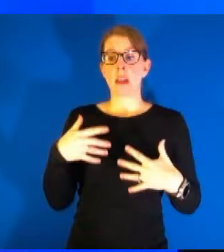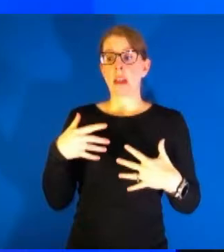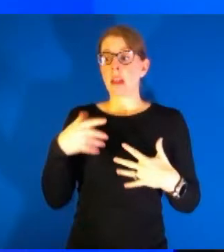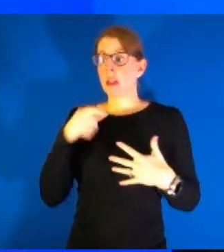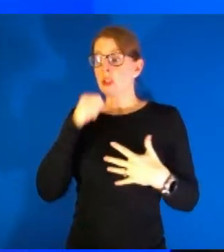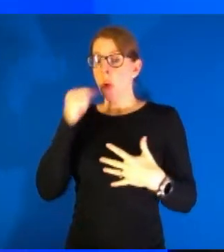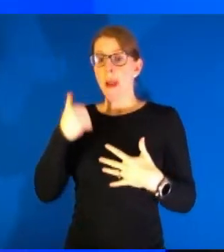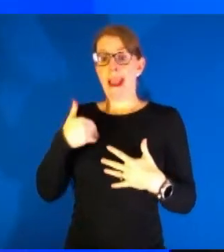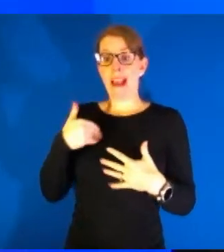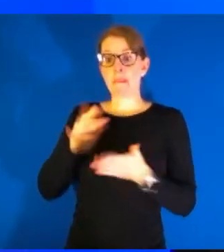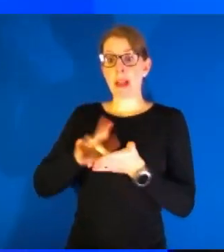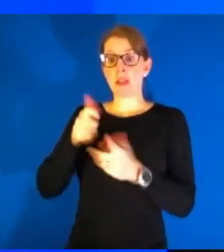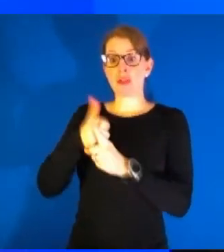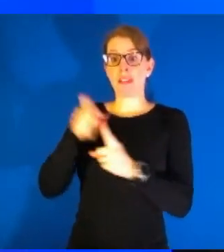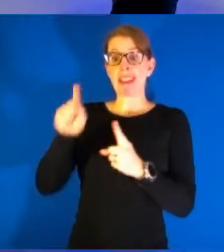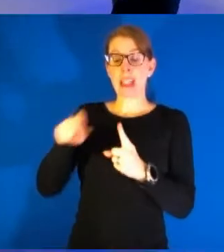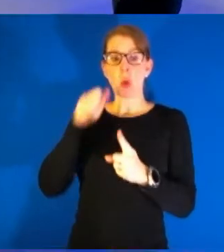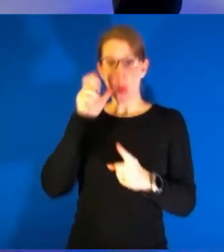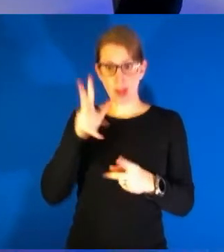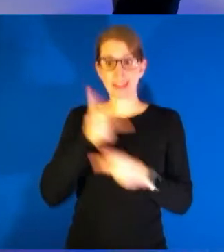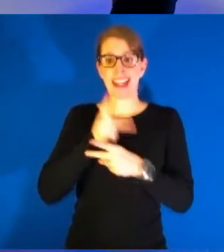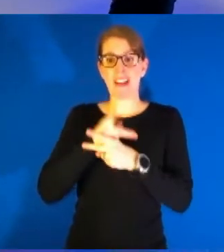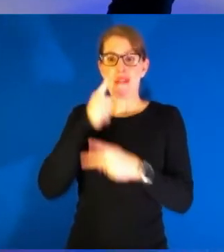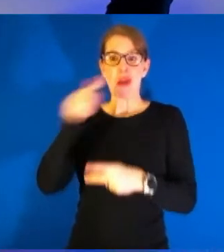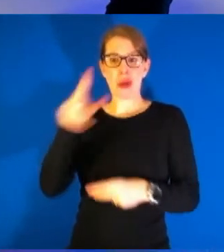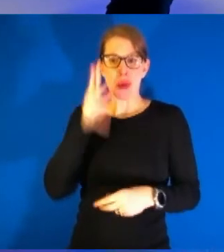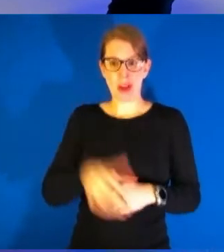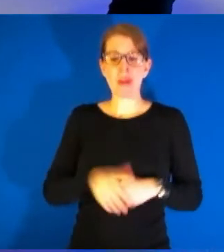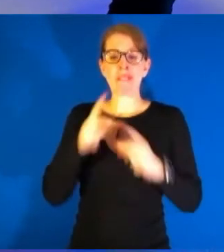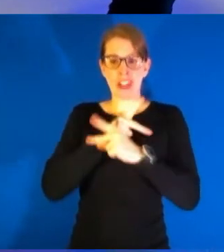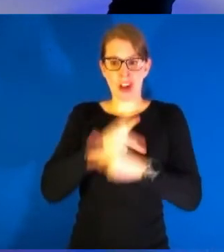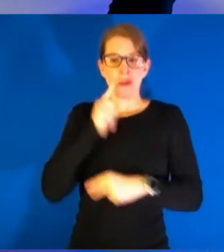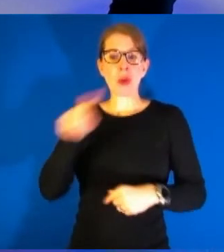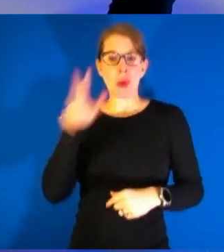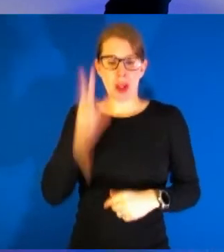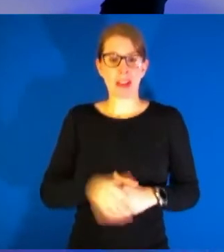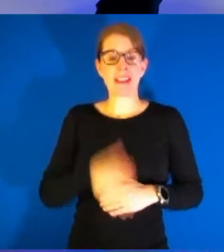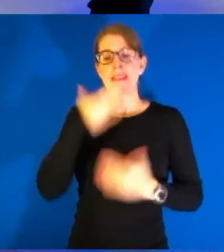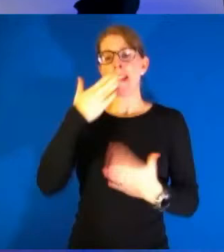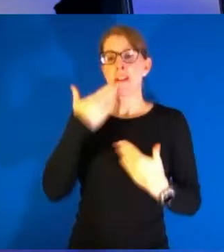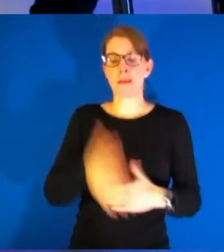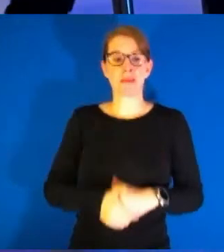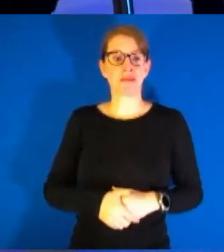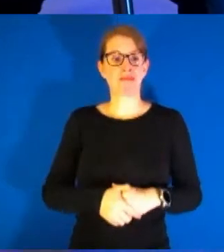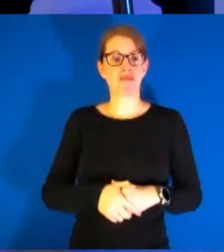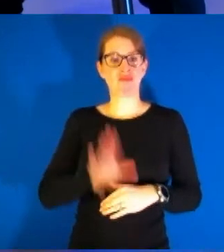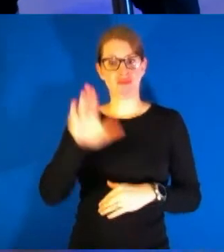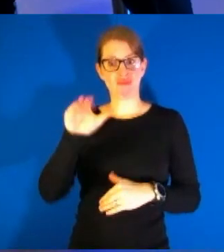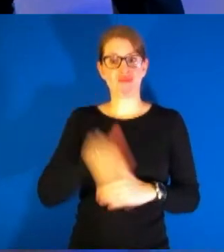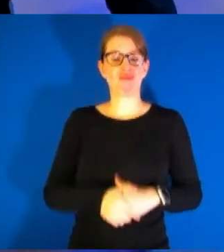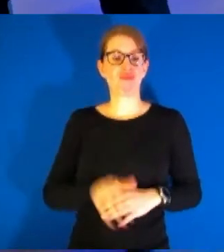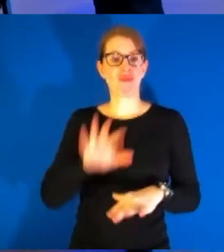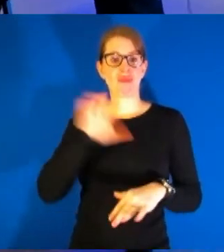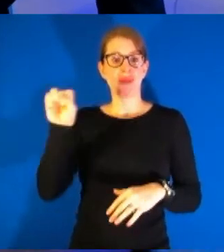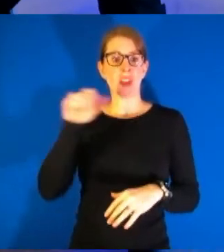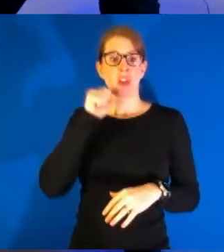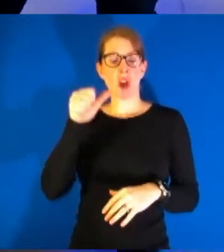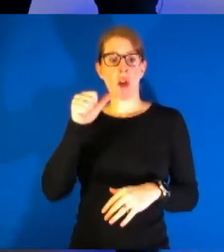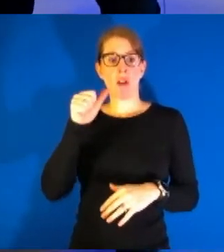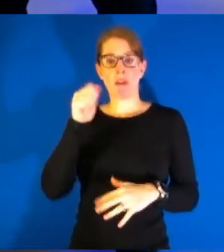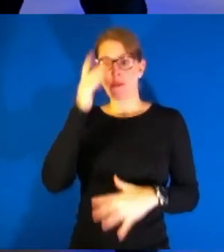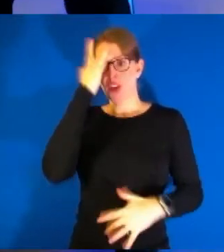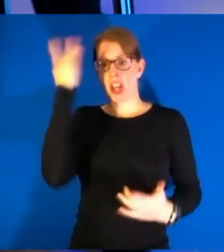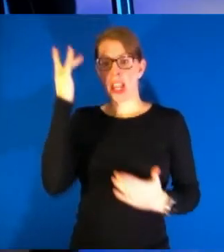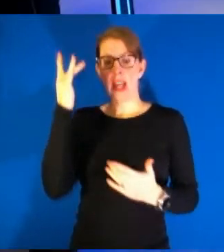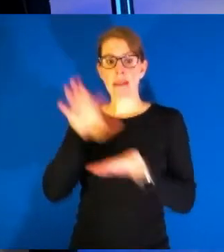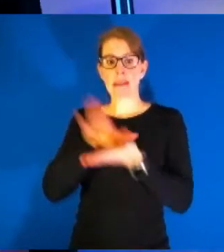we'll get you taken care of. That's what we do. All right. Thank you so much for being with us this morning. Thank you, ma'am. All right. Have We'll a let good you go. Don't forget your sterile water to get that back.